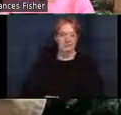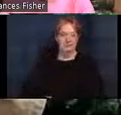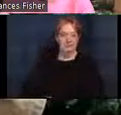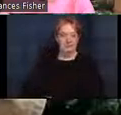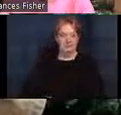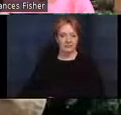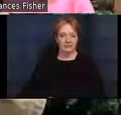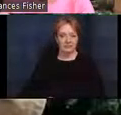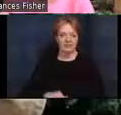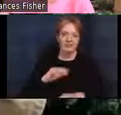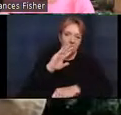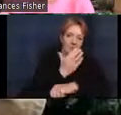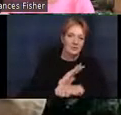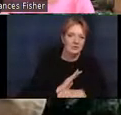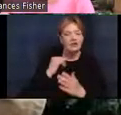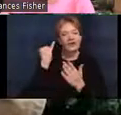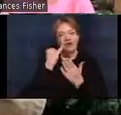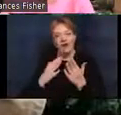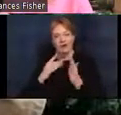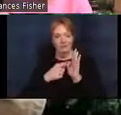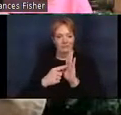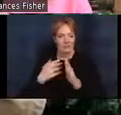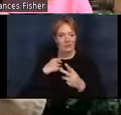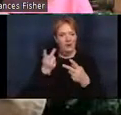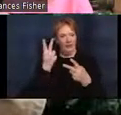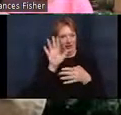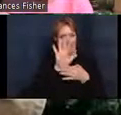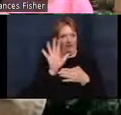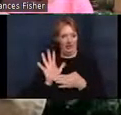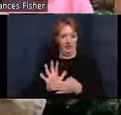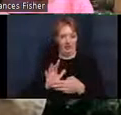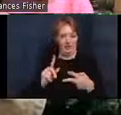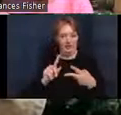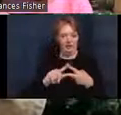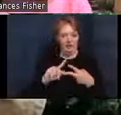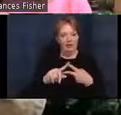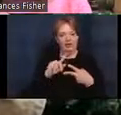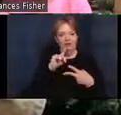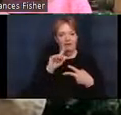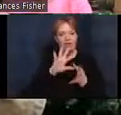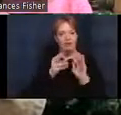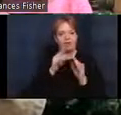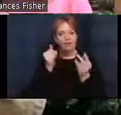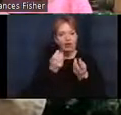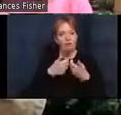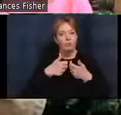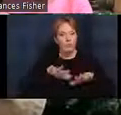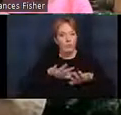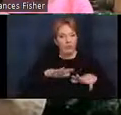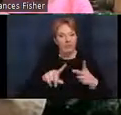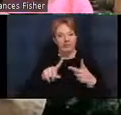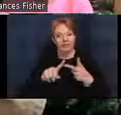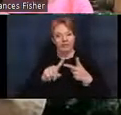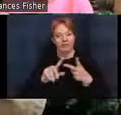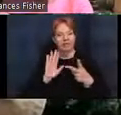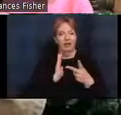and musicians. So we've got two. First is the overview of the property, and the second is our season